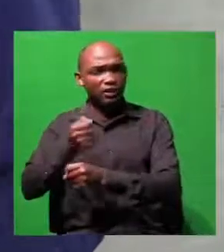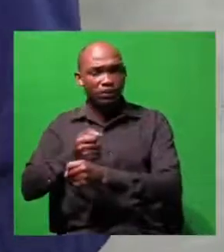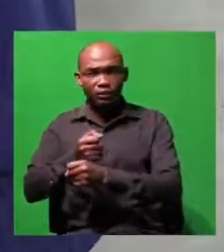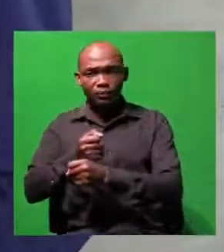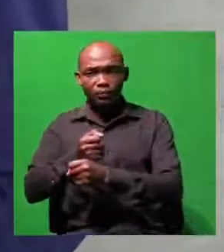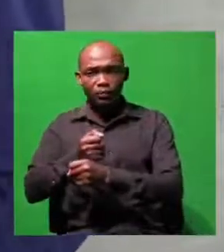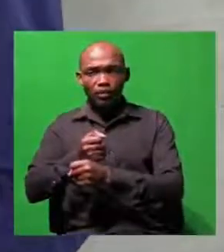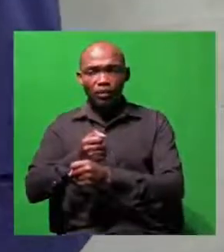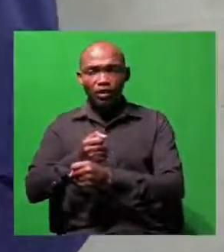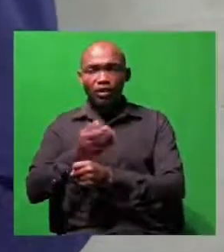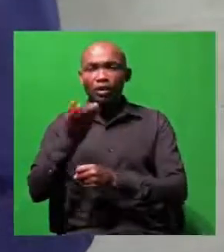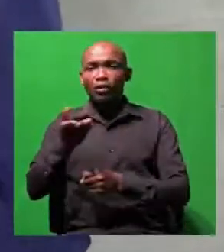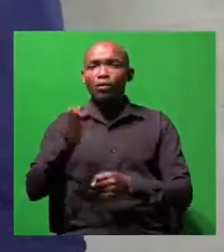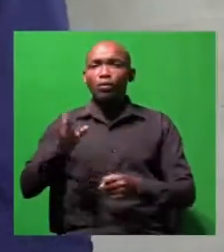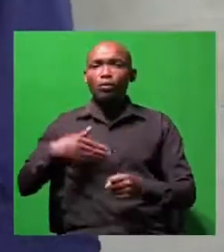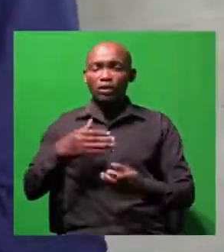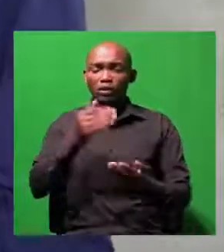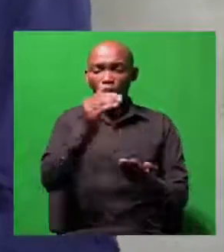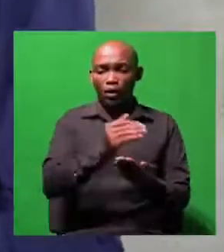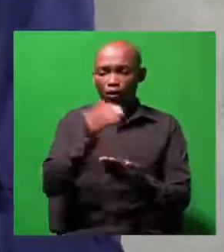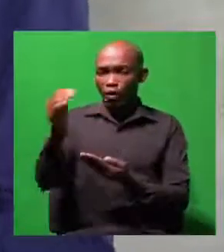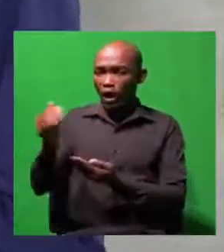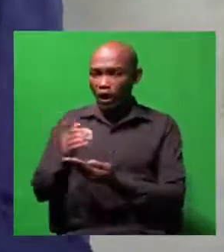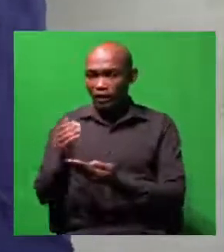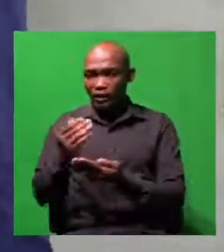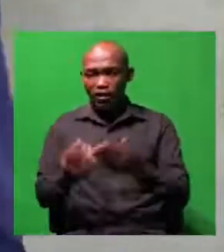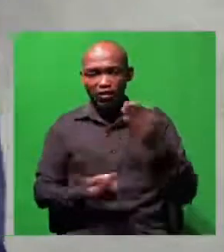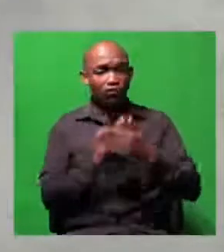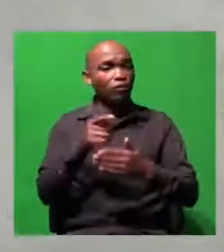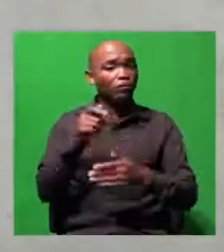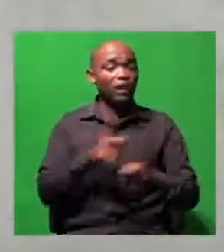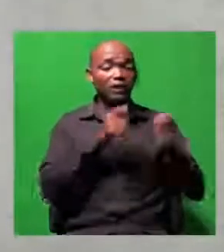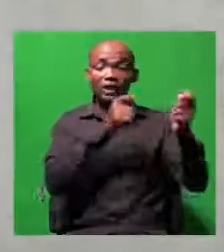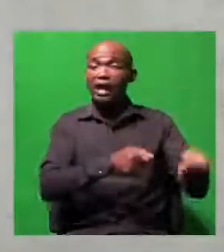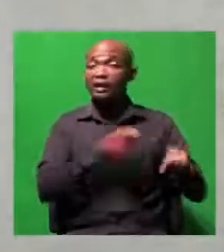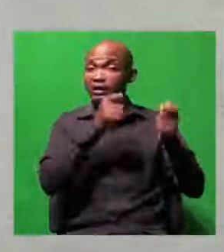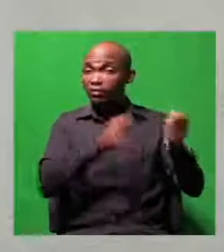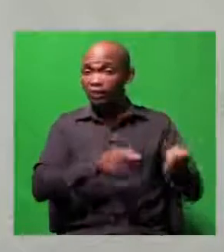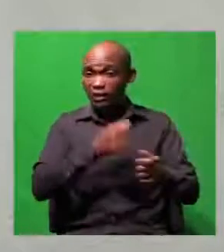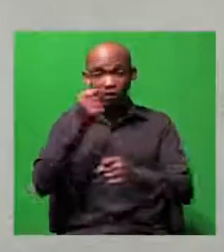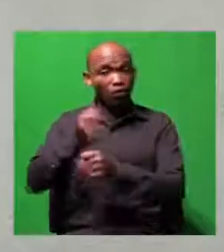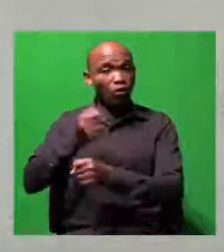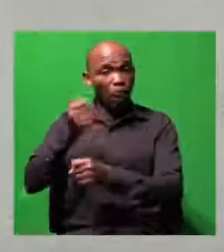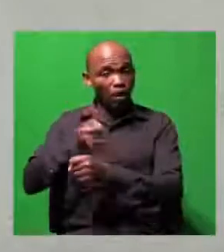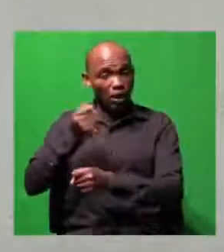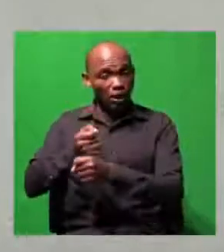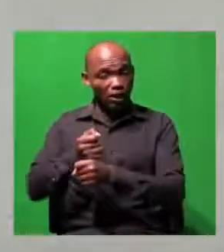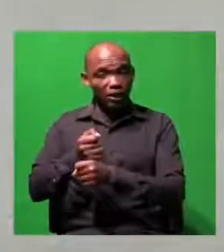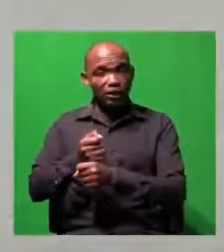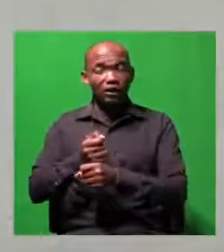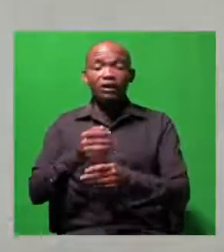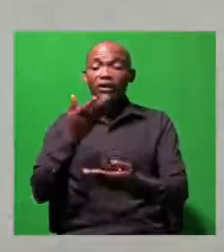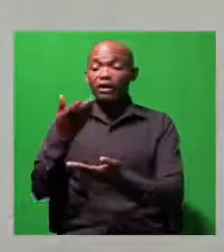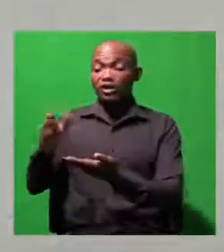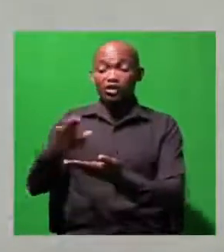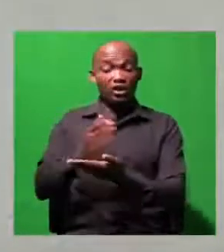or in any activity, and what was collected from that activity